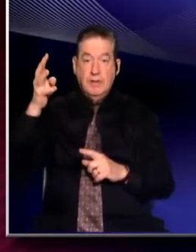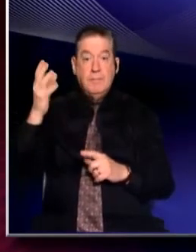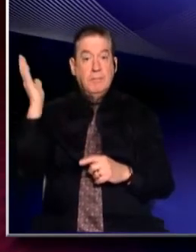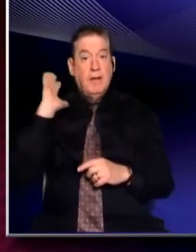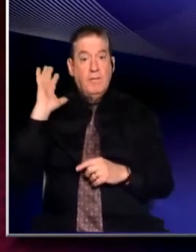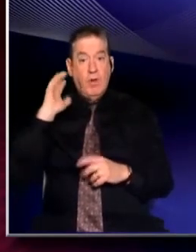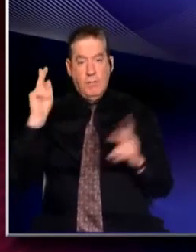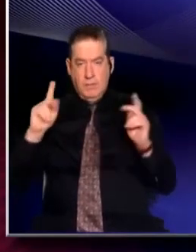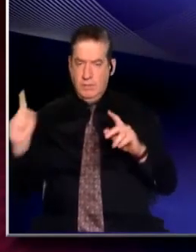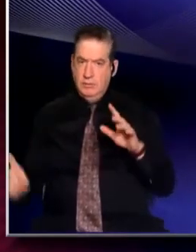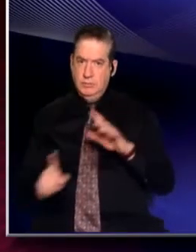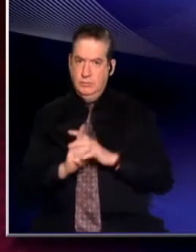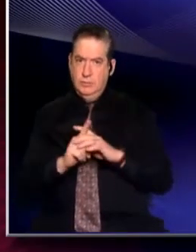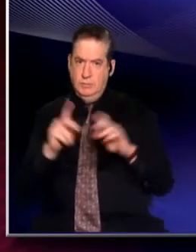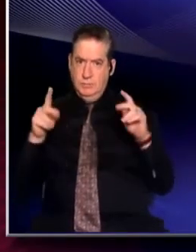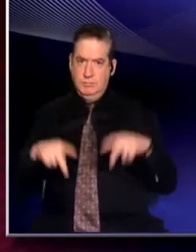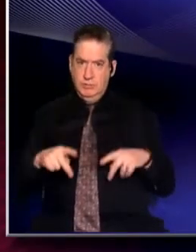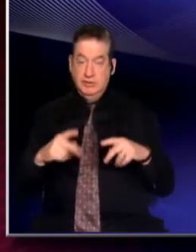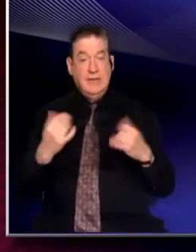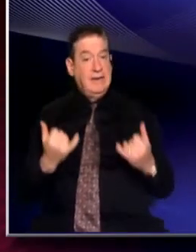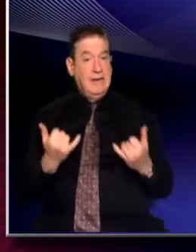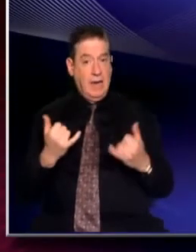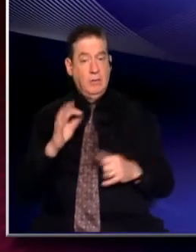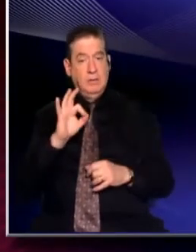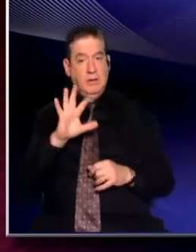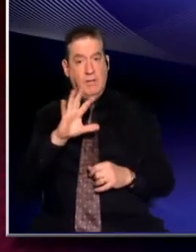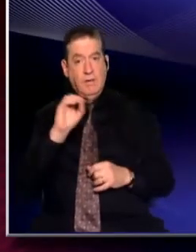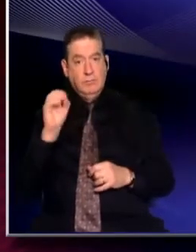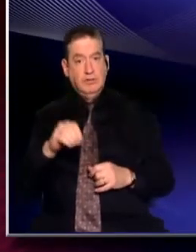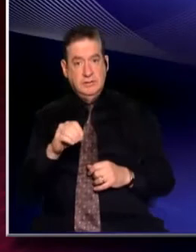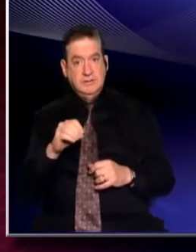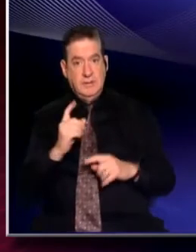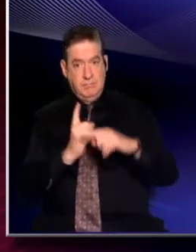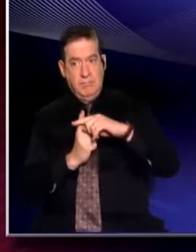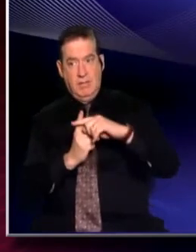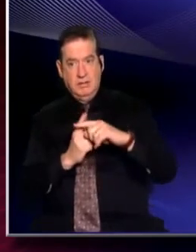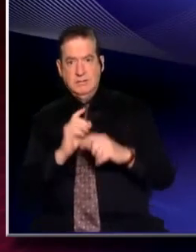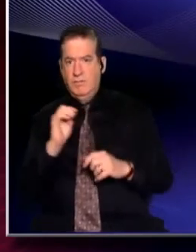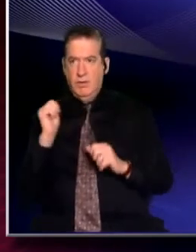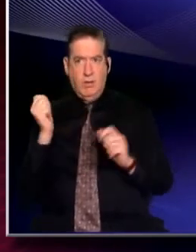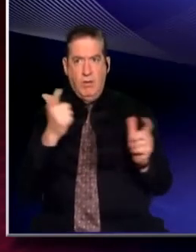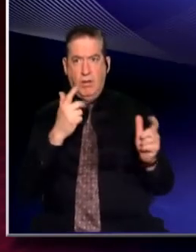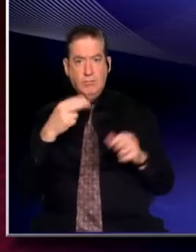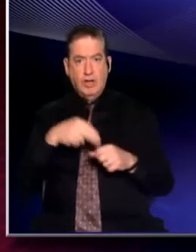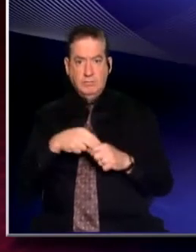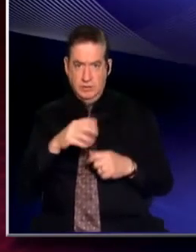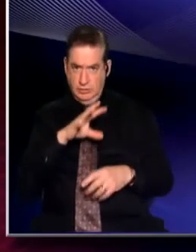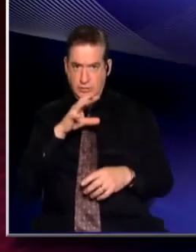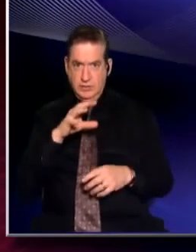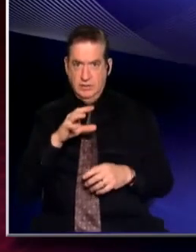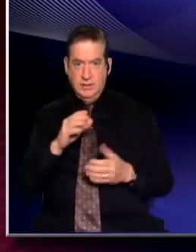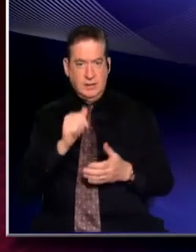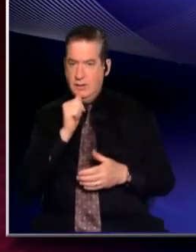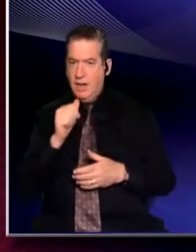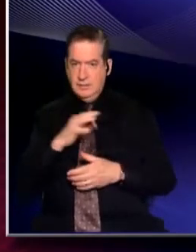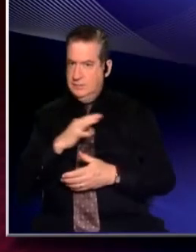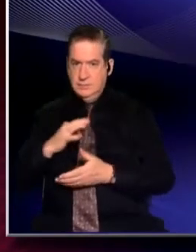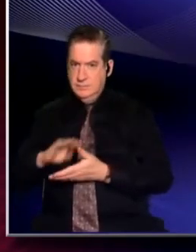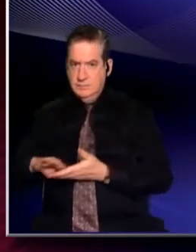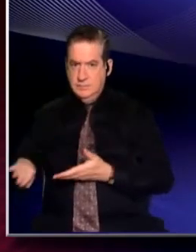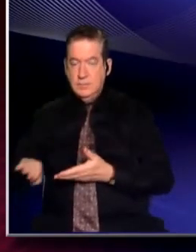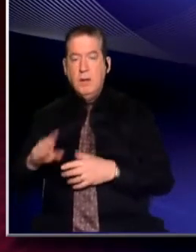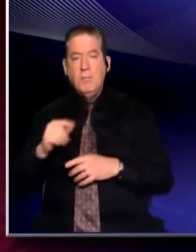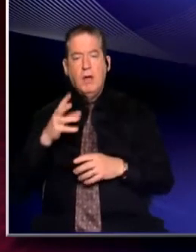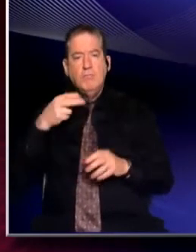show up in person. Now, 95% plus of all participants, excluding staff, participate either